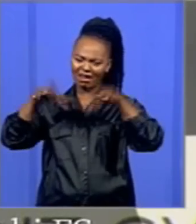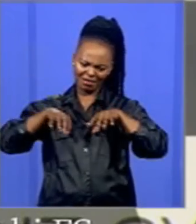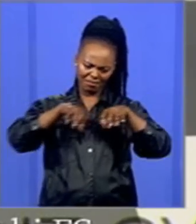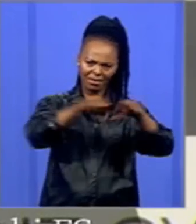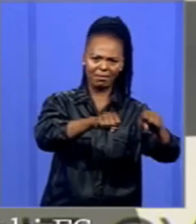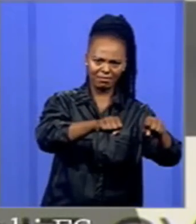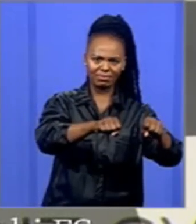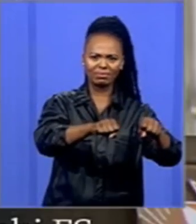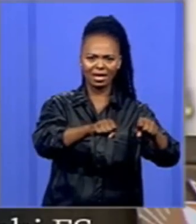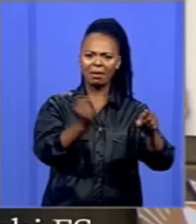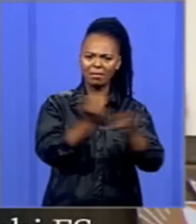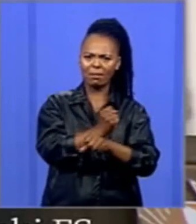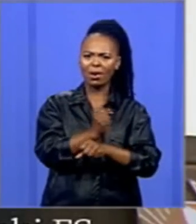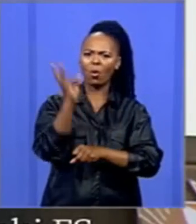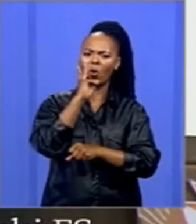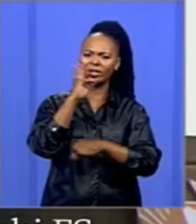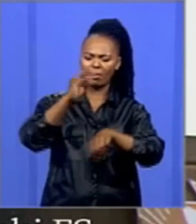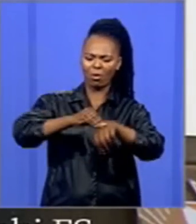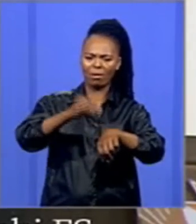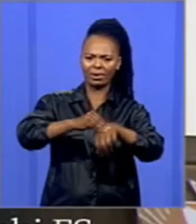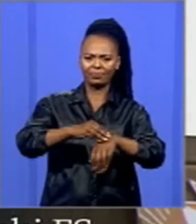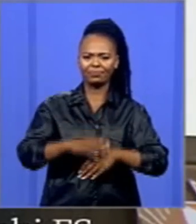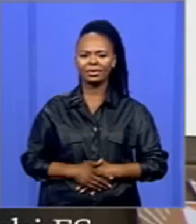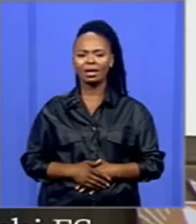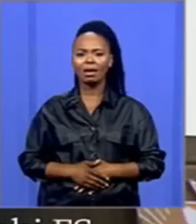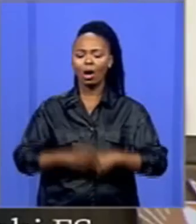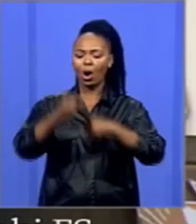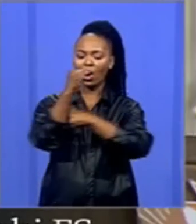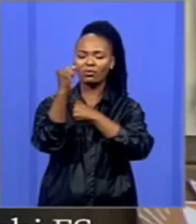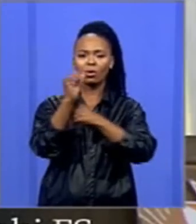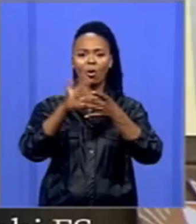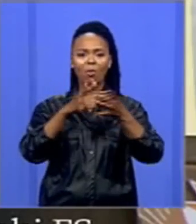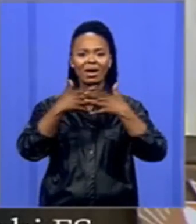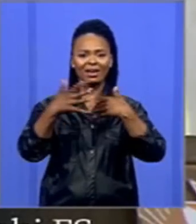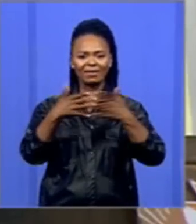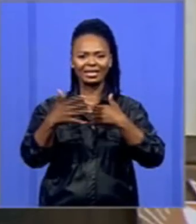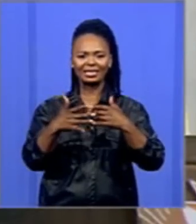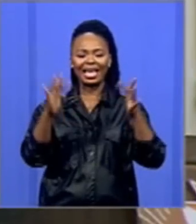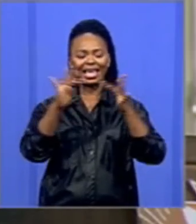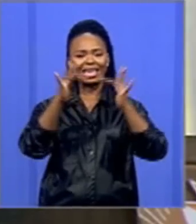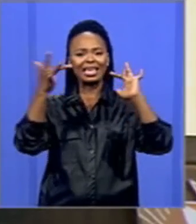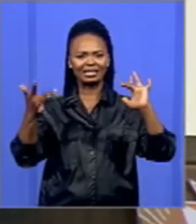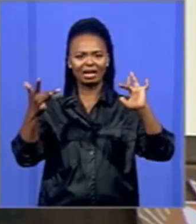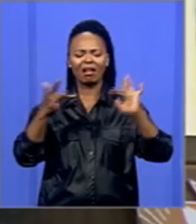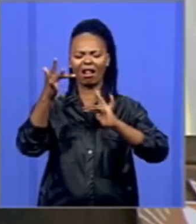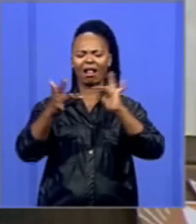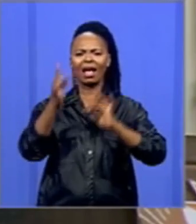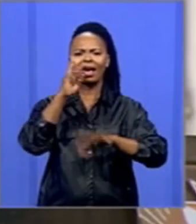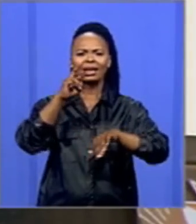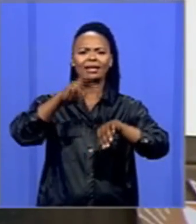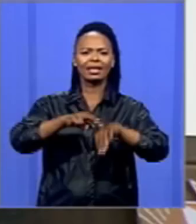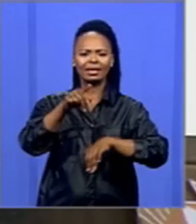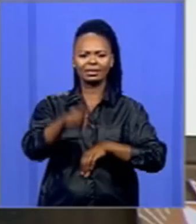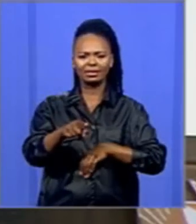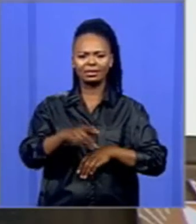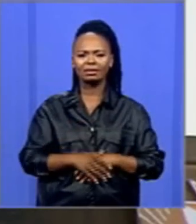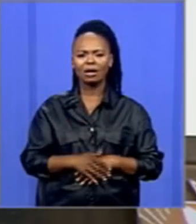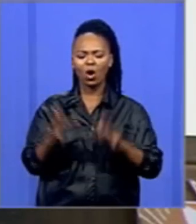ya metsi. Office tsa Home Affairs di nyaka internet e strong mo dileng ona. Di nyaka